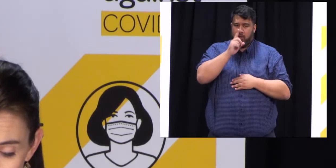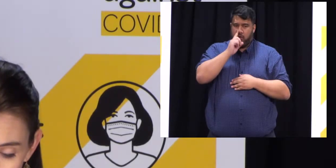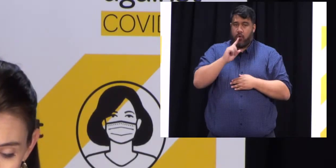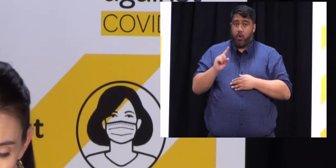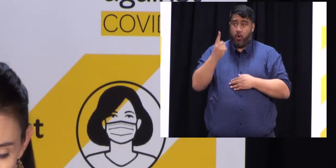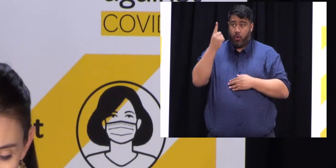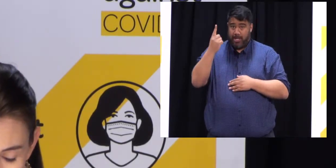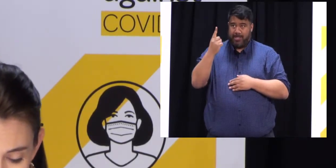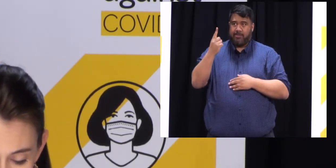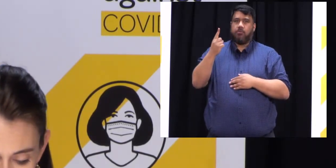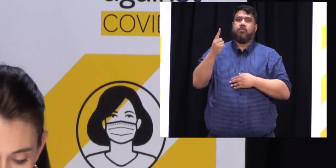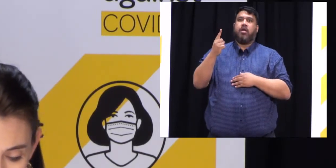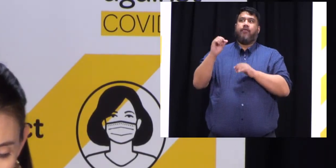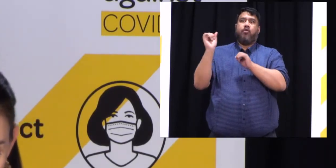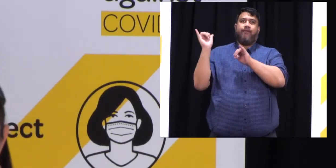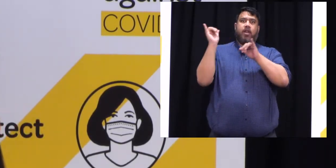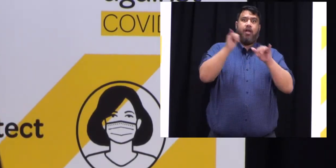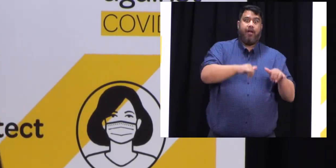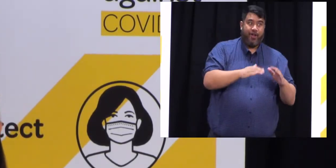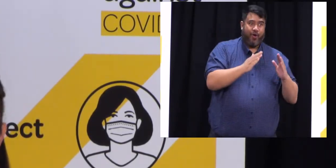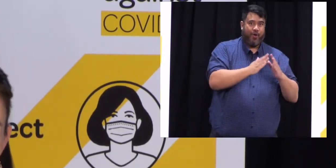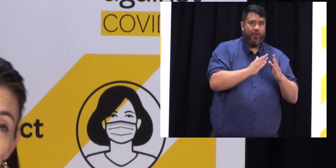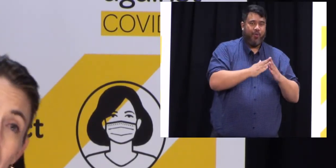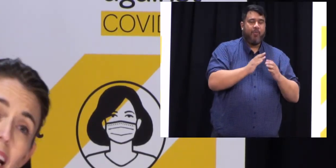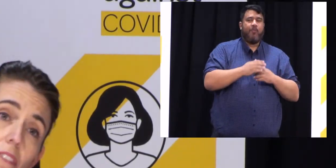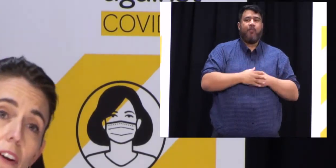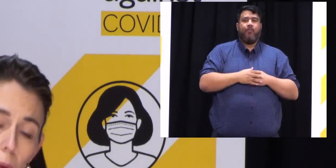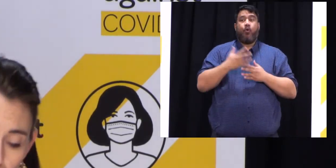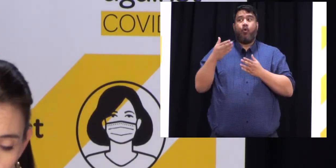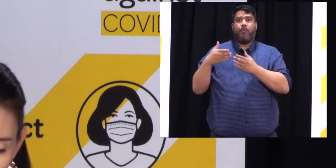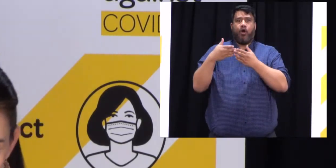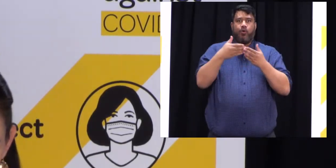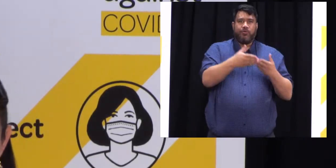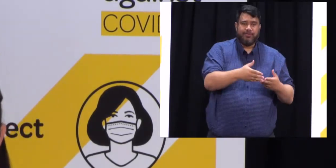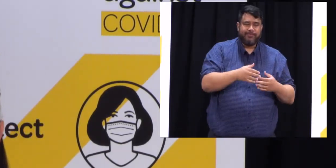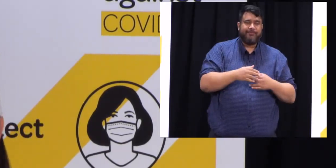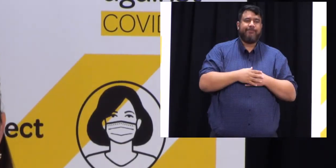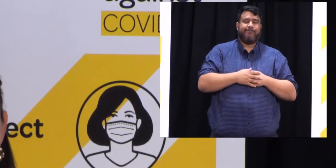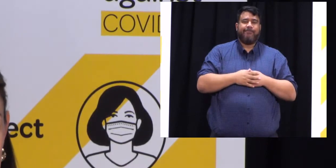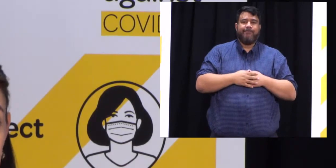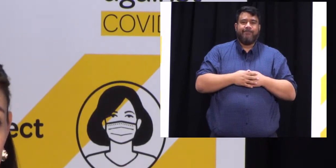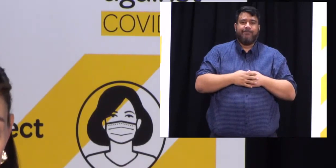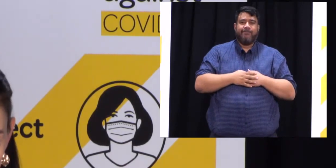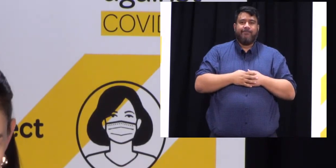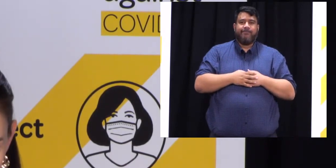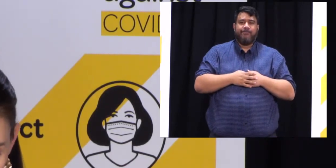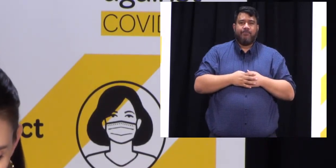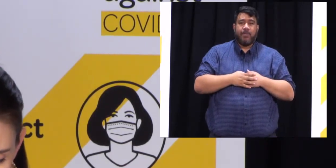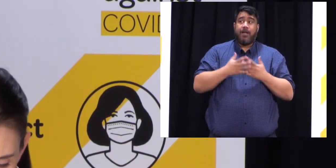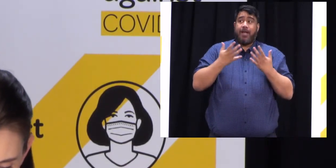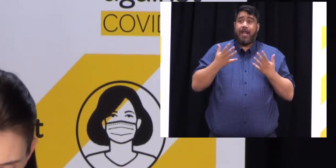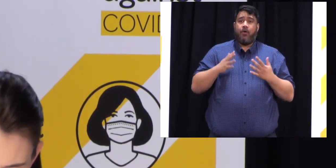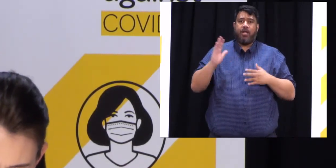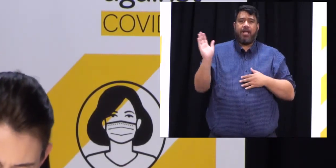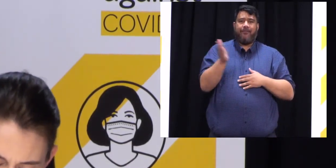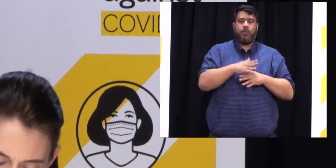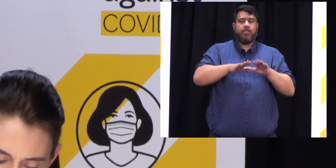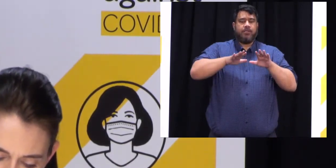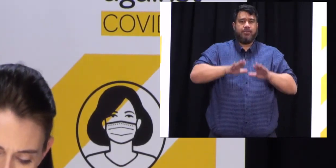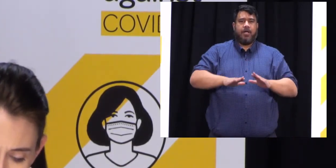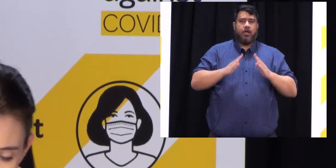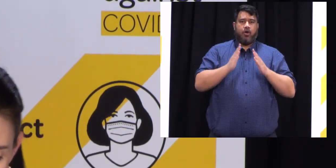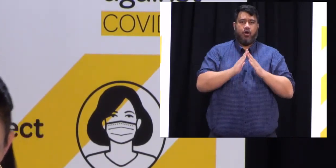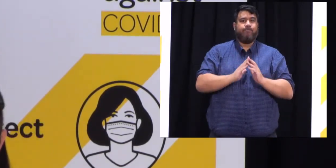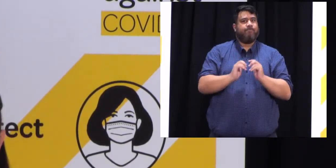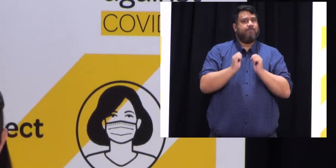some of the movement out of Queenstown and into Islander, where everyone across the country has stayed put. And the third